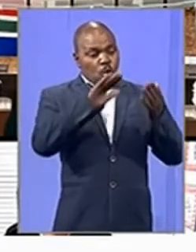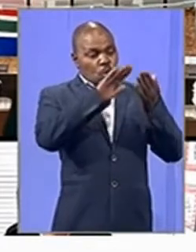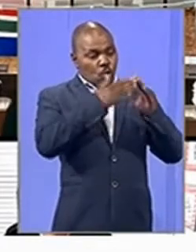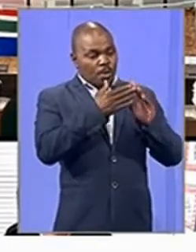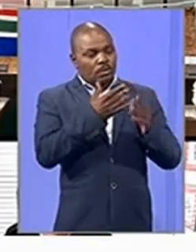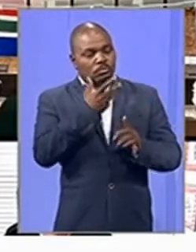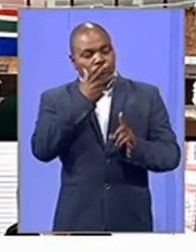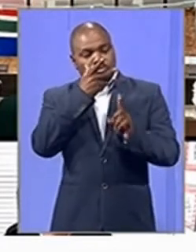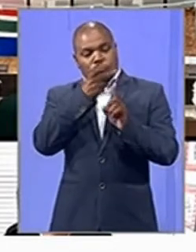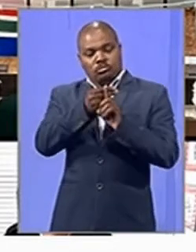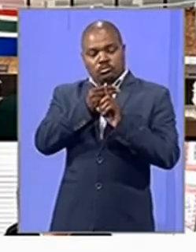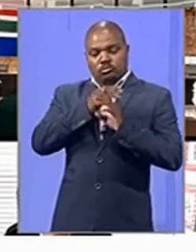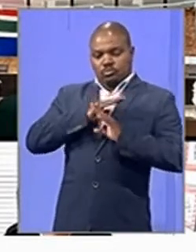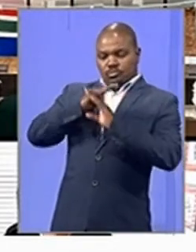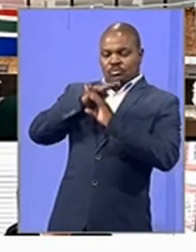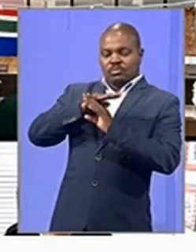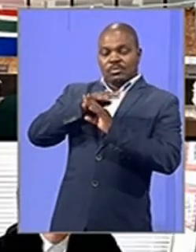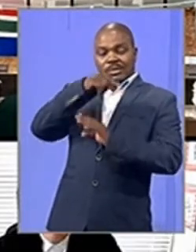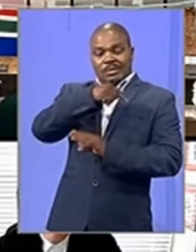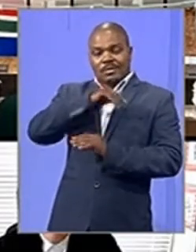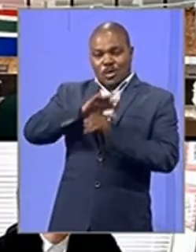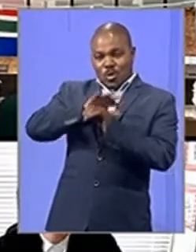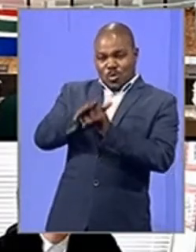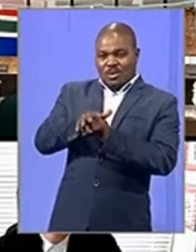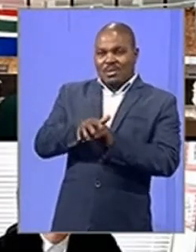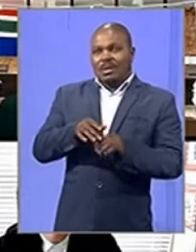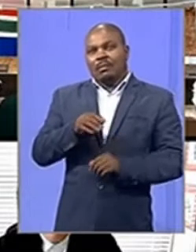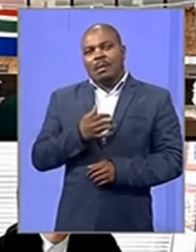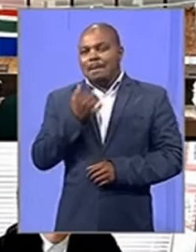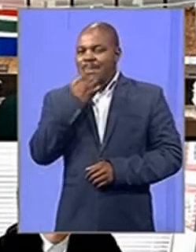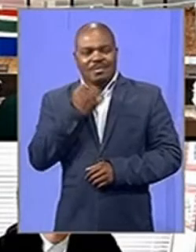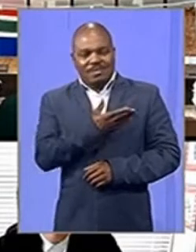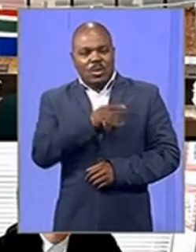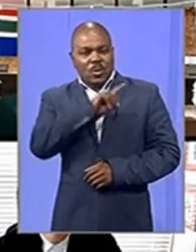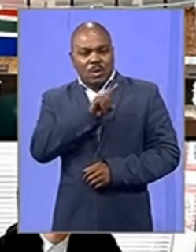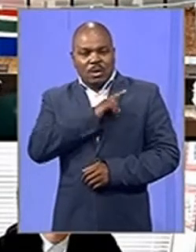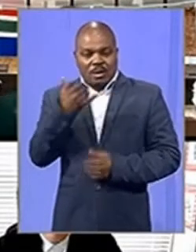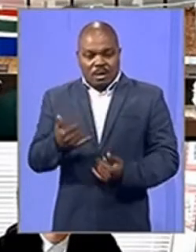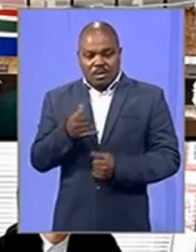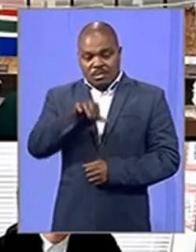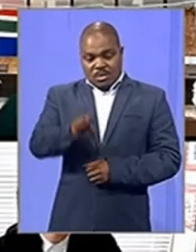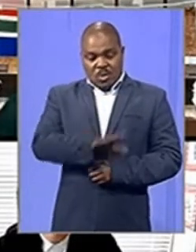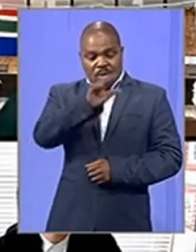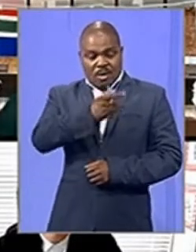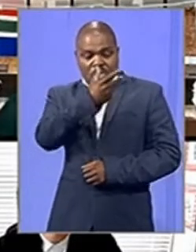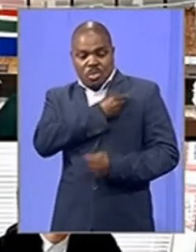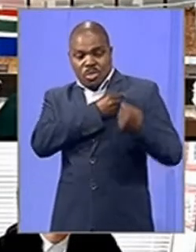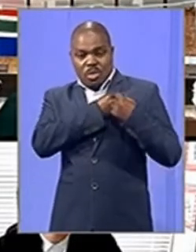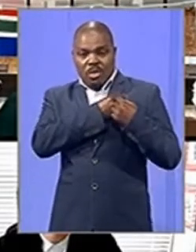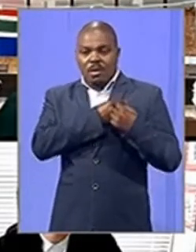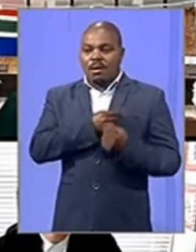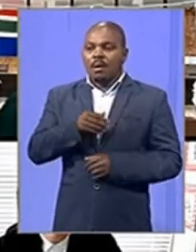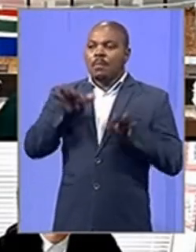of a myth because with the vaccines that are being applied in this country, they don't stop people